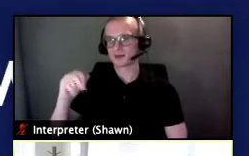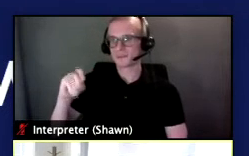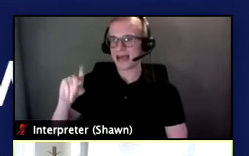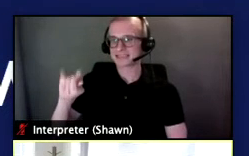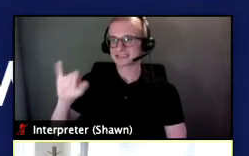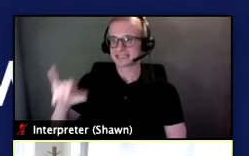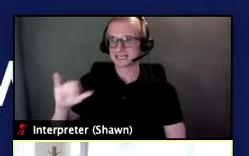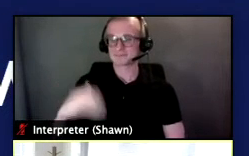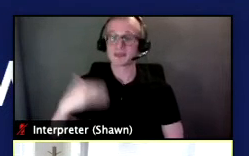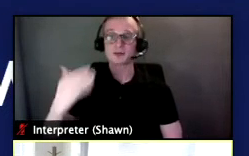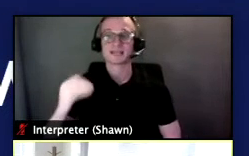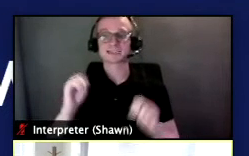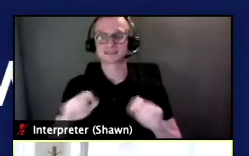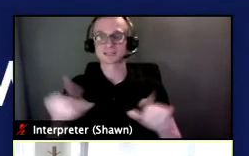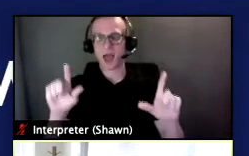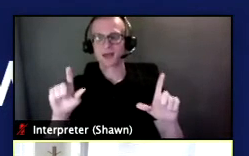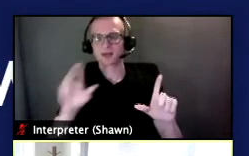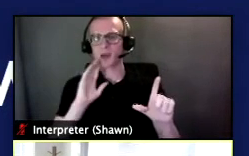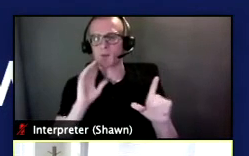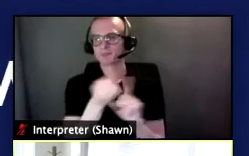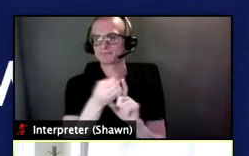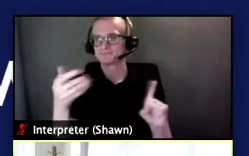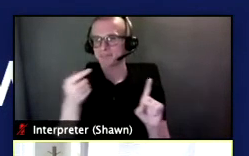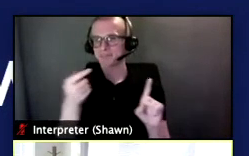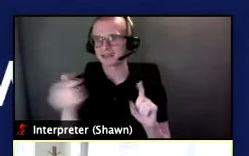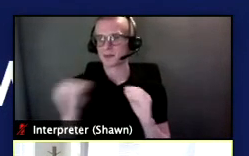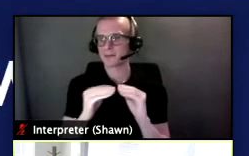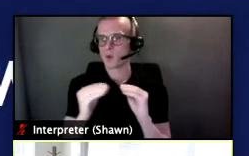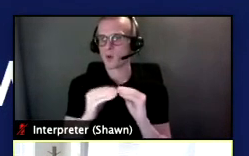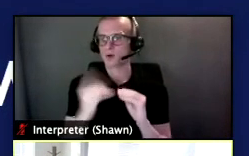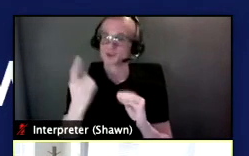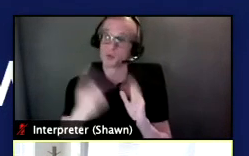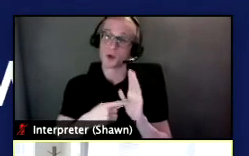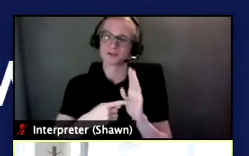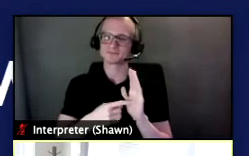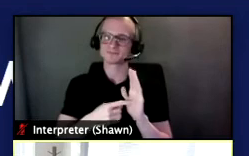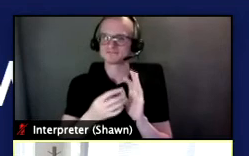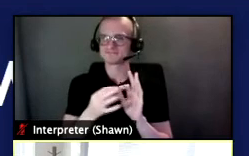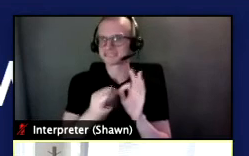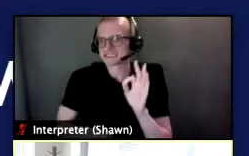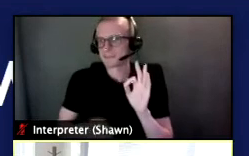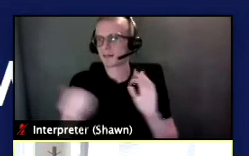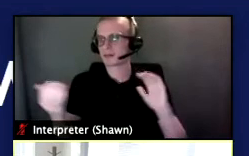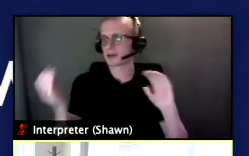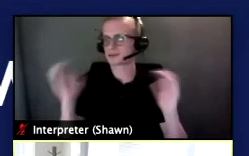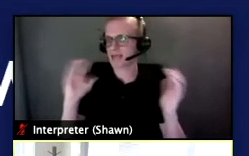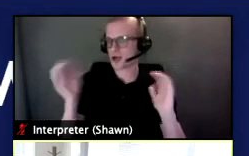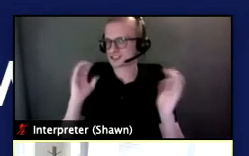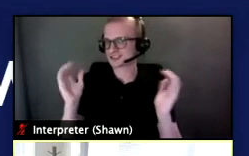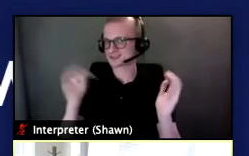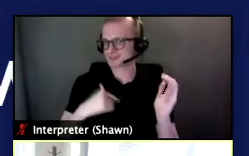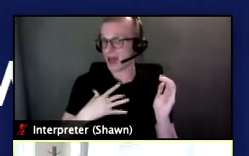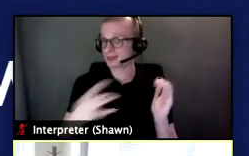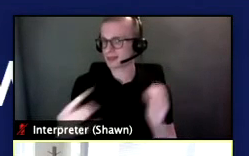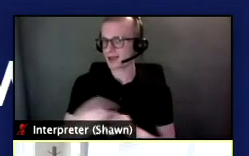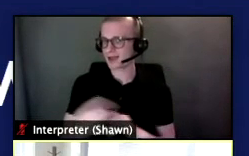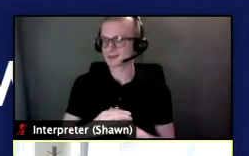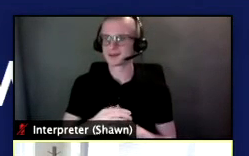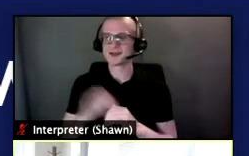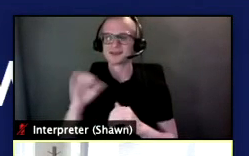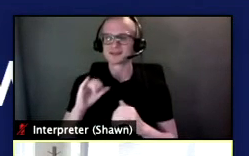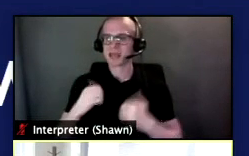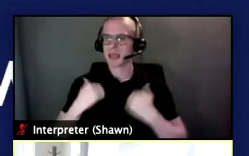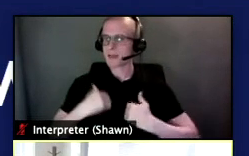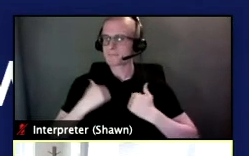that. So I think a simple analogy that I really like is the overflowing